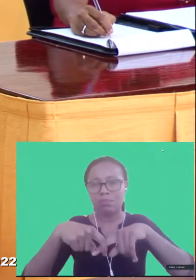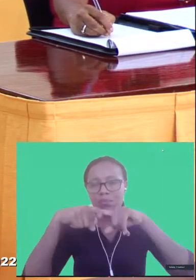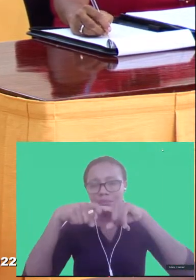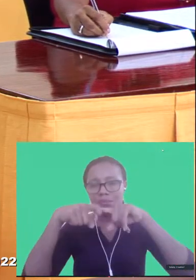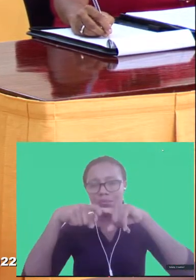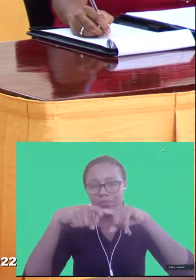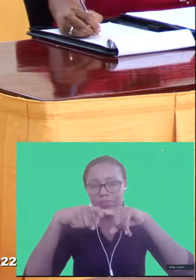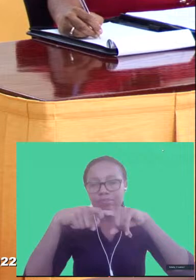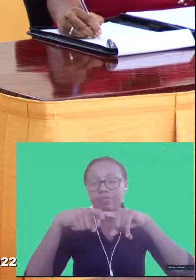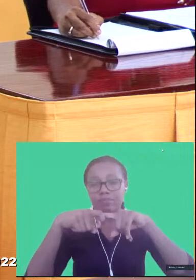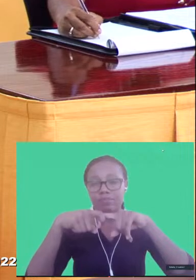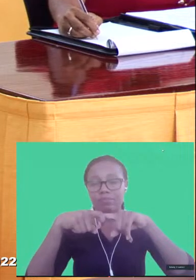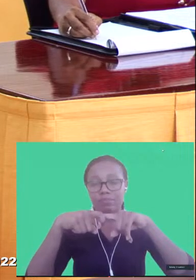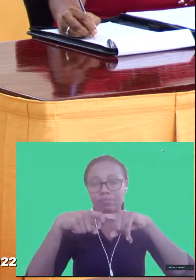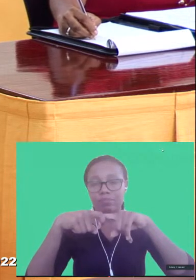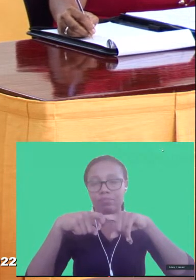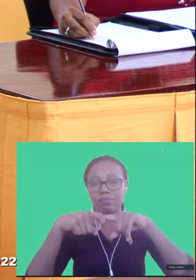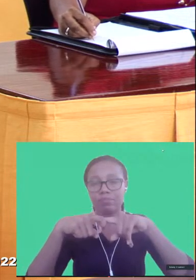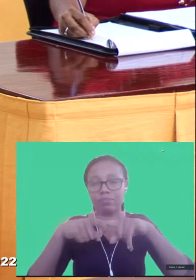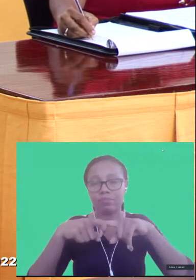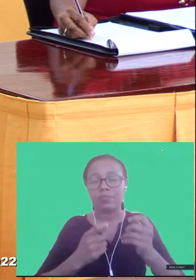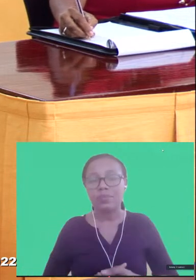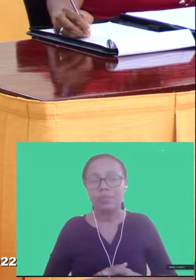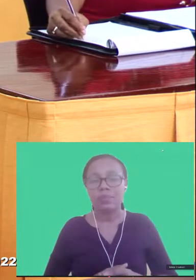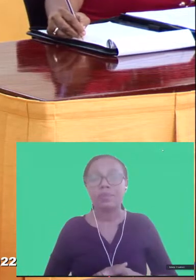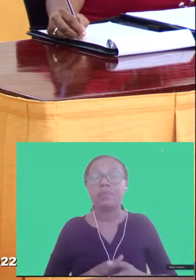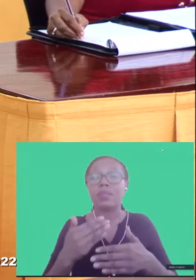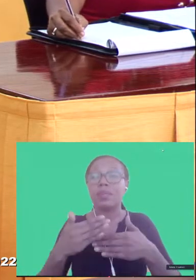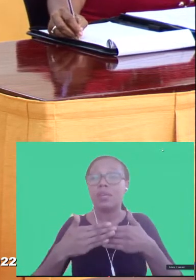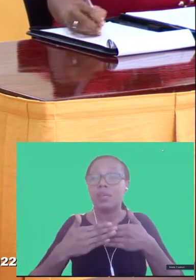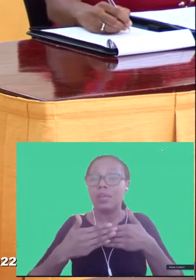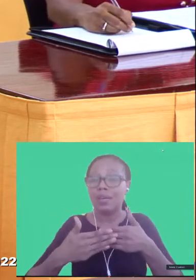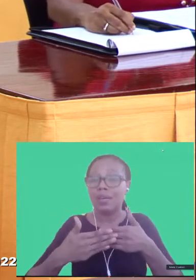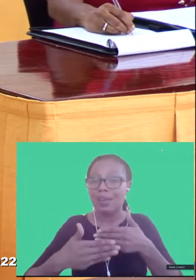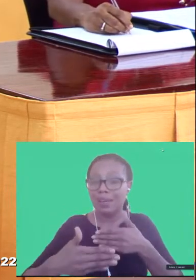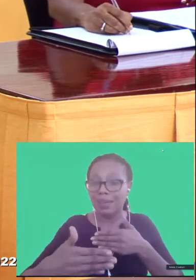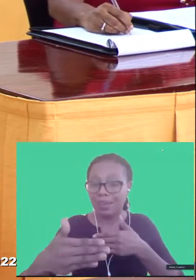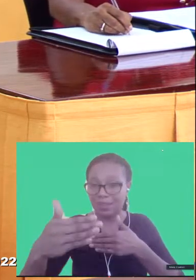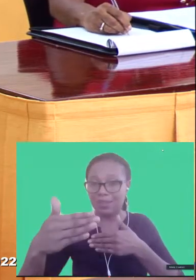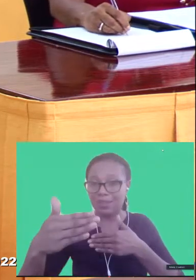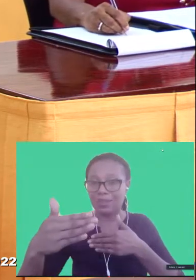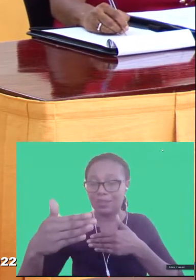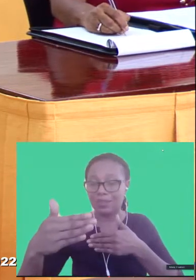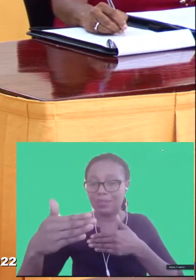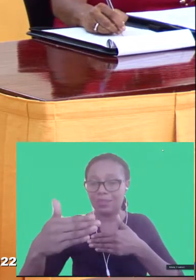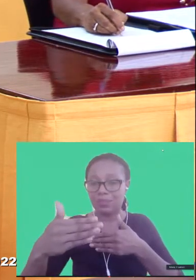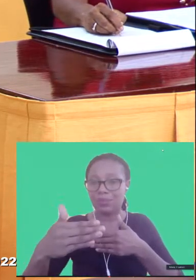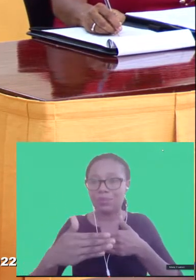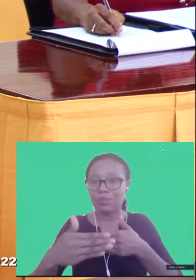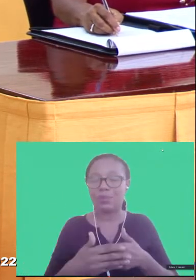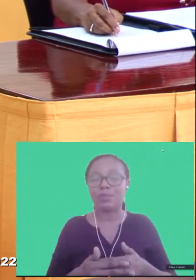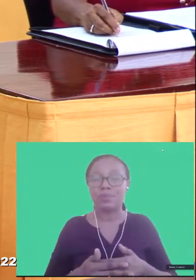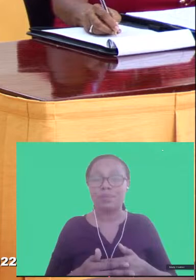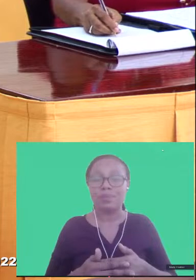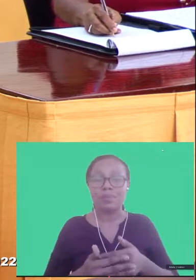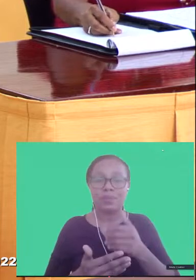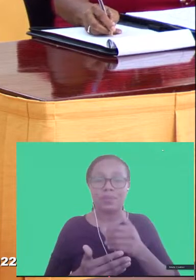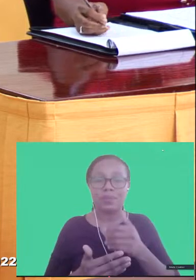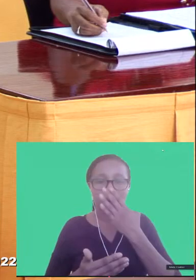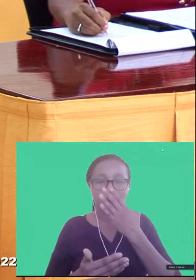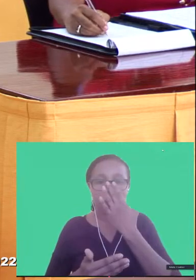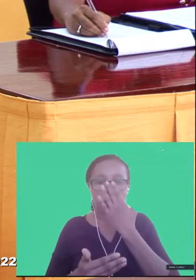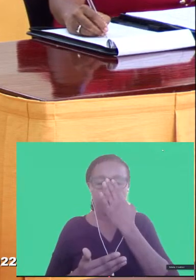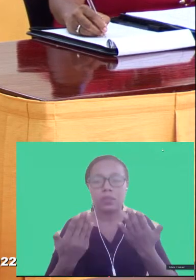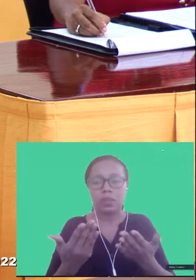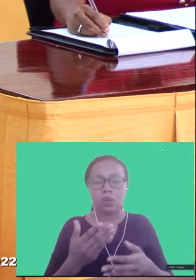Thereafter, obviously, having sought to come to the assistance of one sector, it became clear that there were others that would